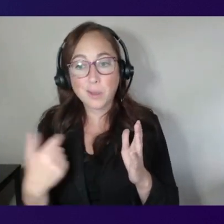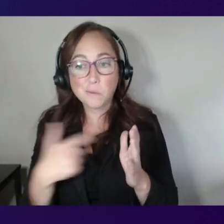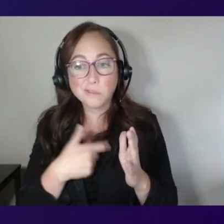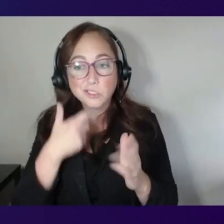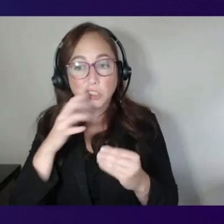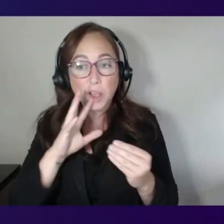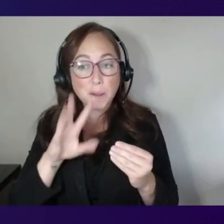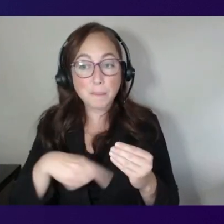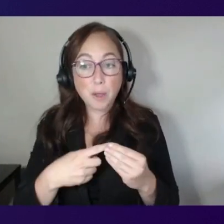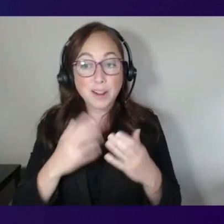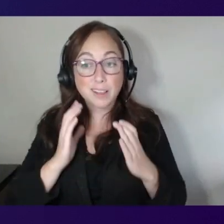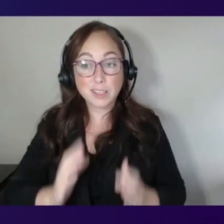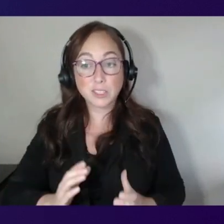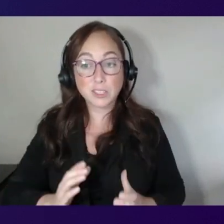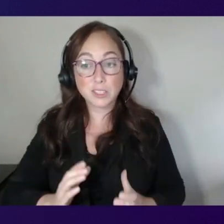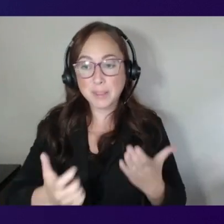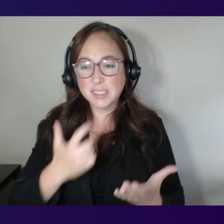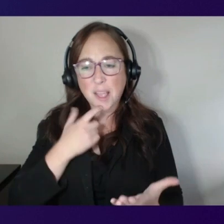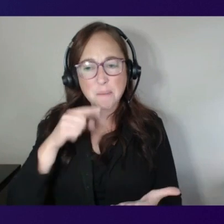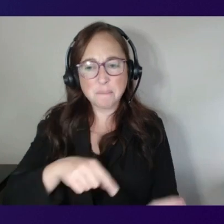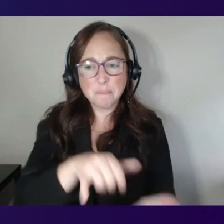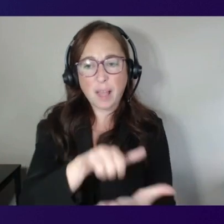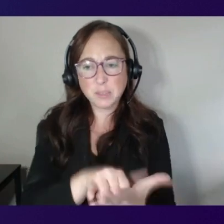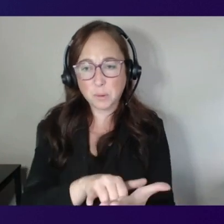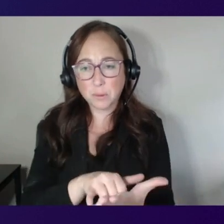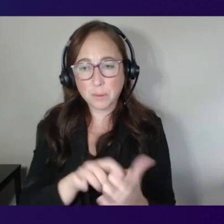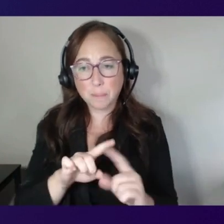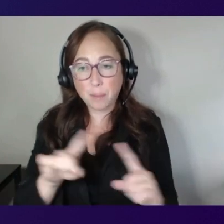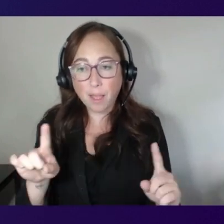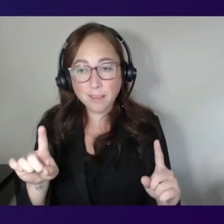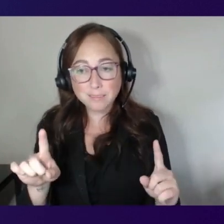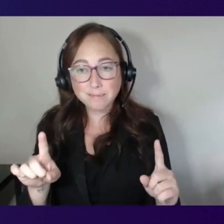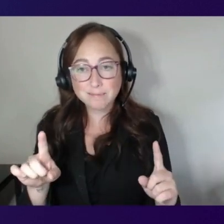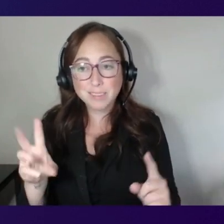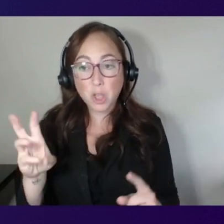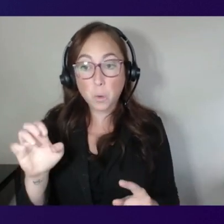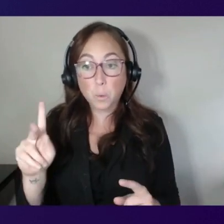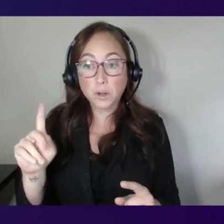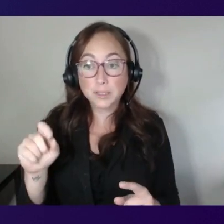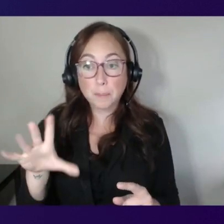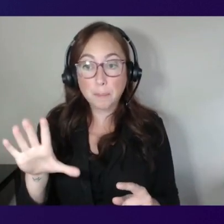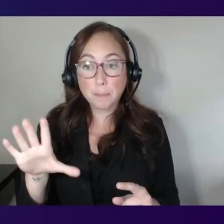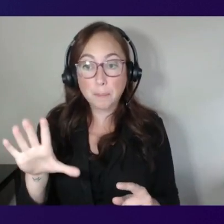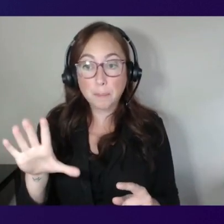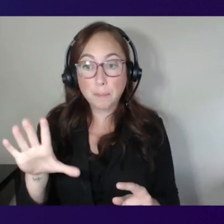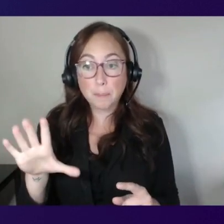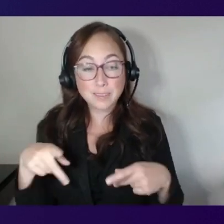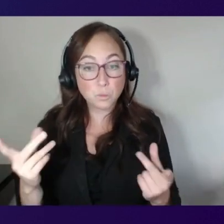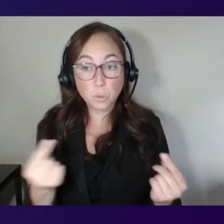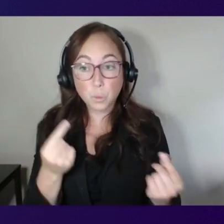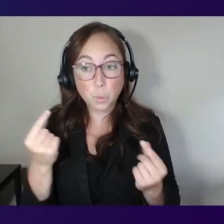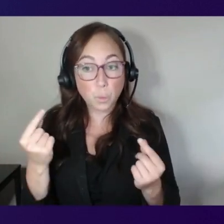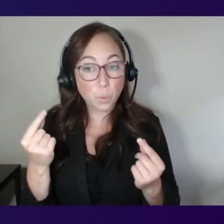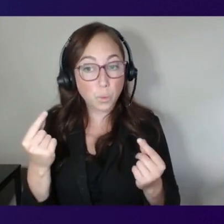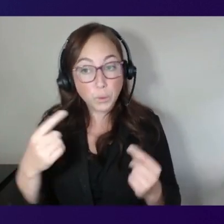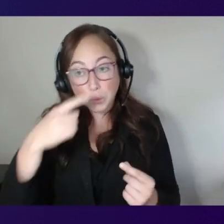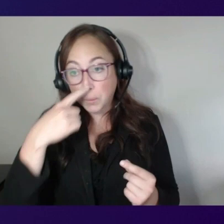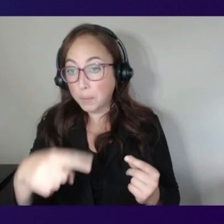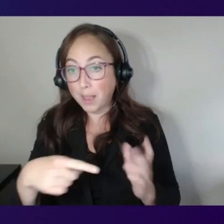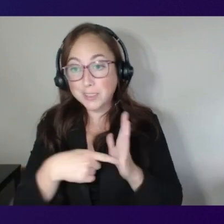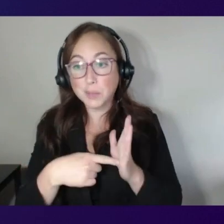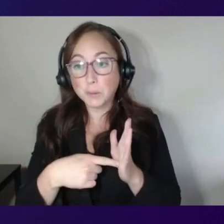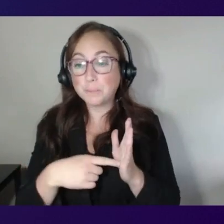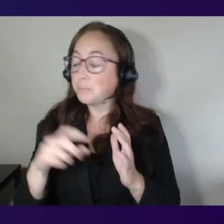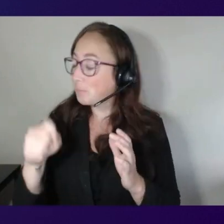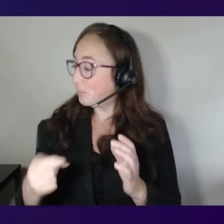say, "Oh, this isn't possible," but walk us through what Workspaces Core really allows you to do. Like, maybe give us an example. Yeah, one of the big things I